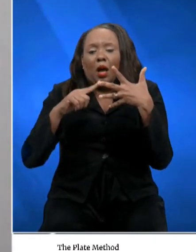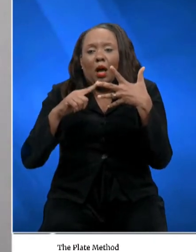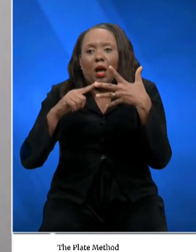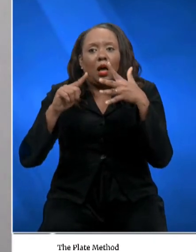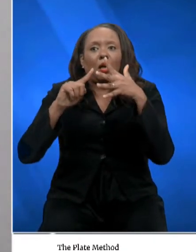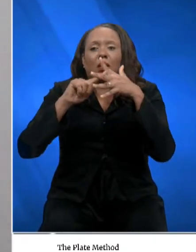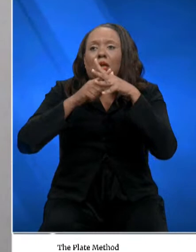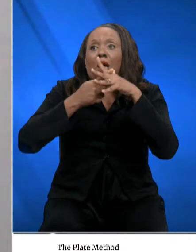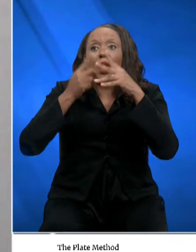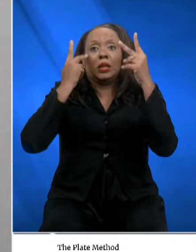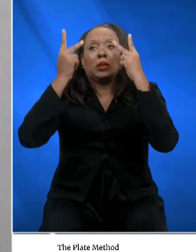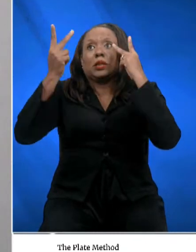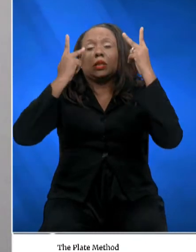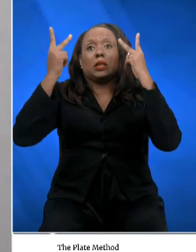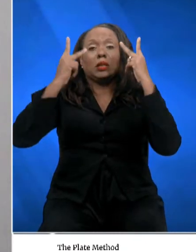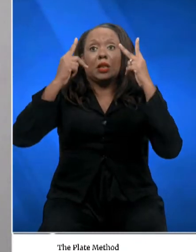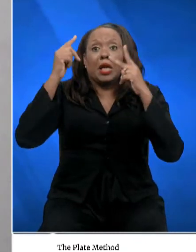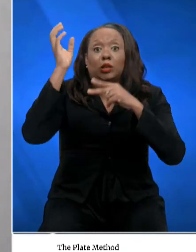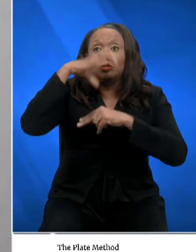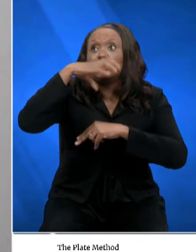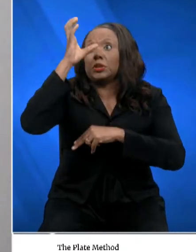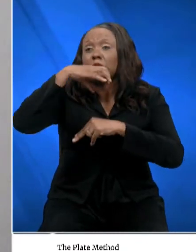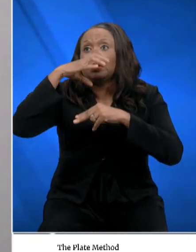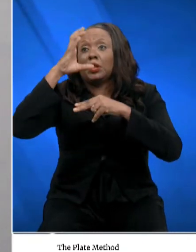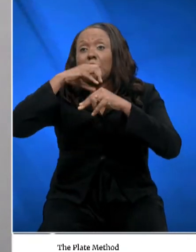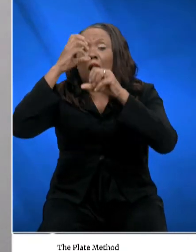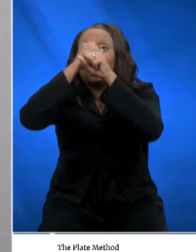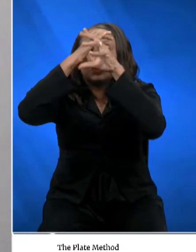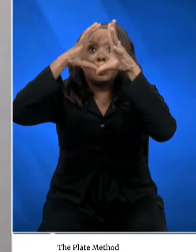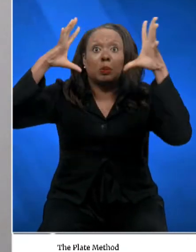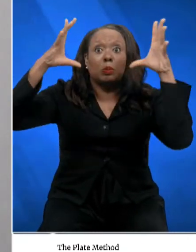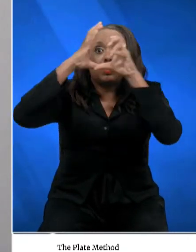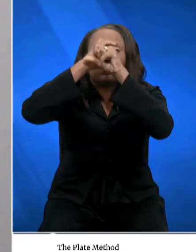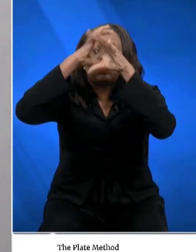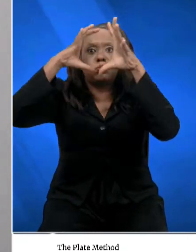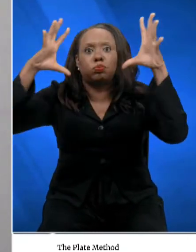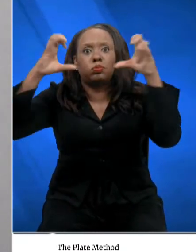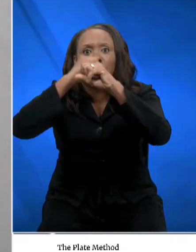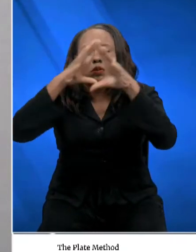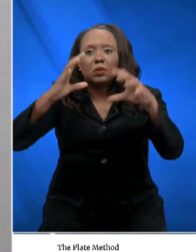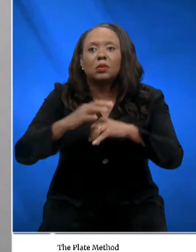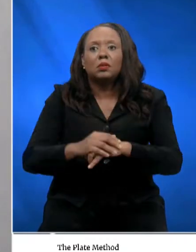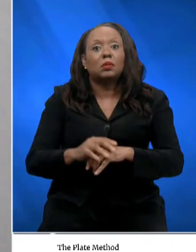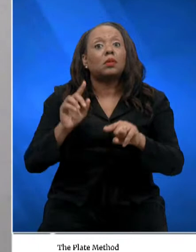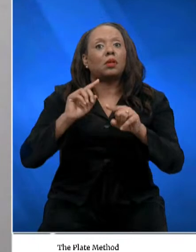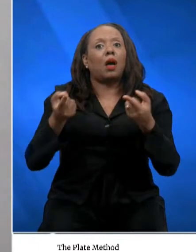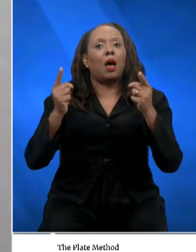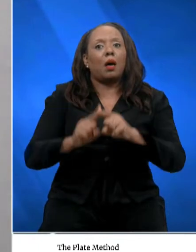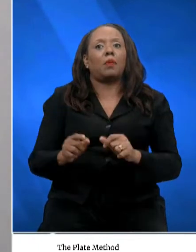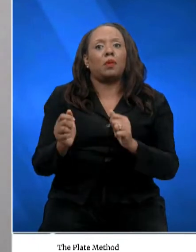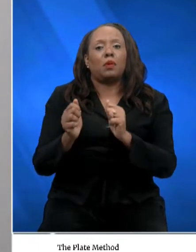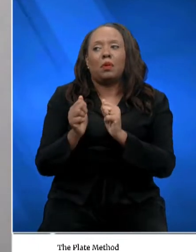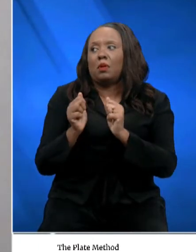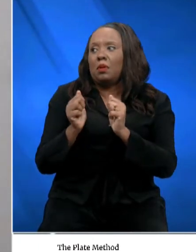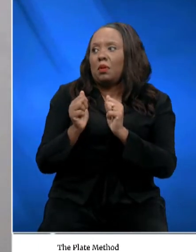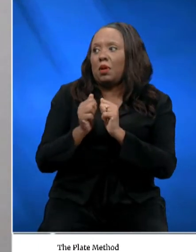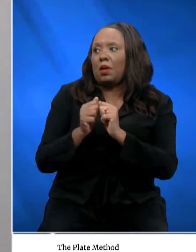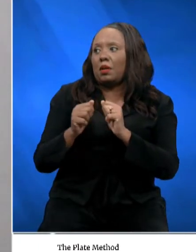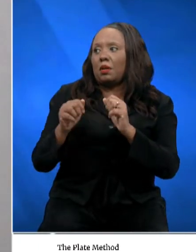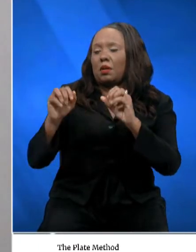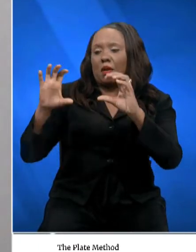which actually occurs in 1 in 4 of type 1 diabetics, 1 in